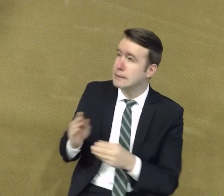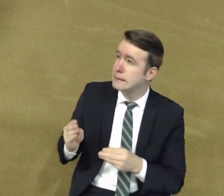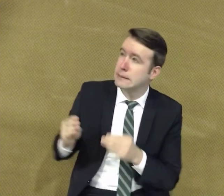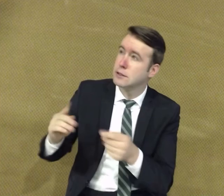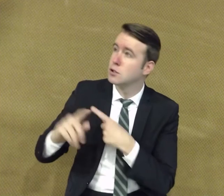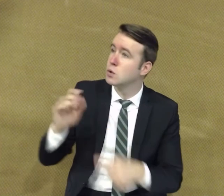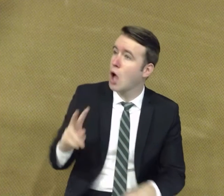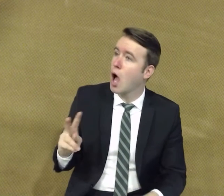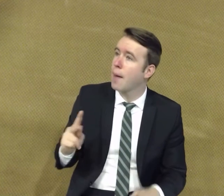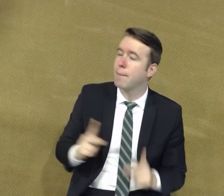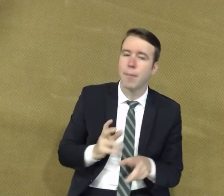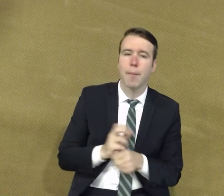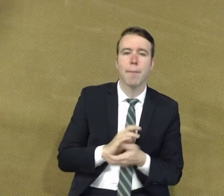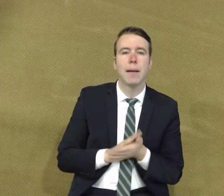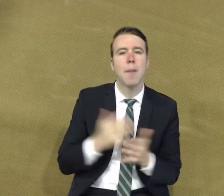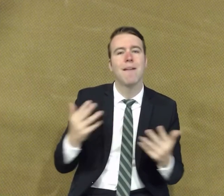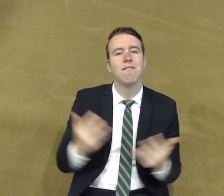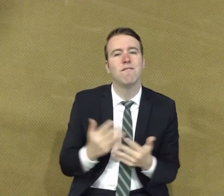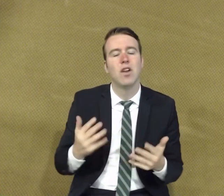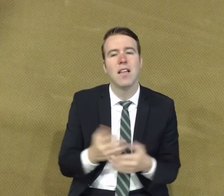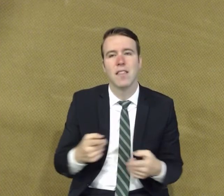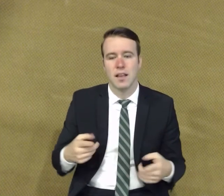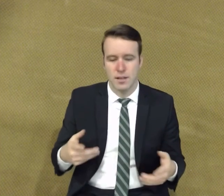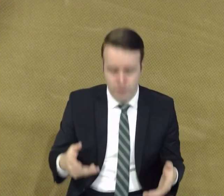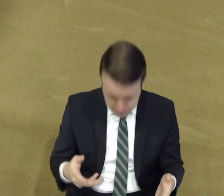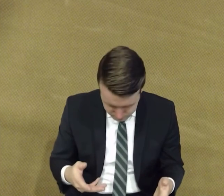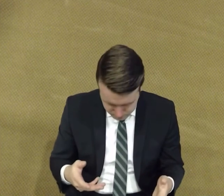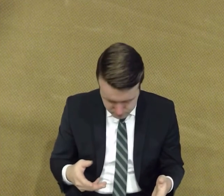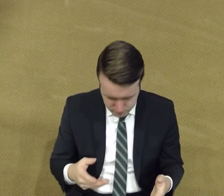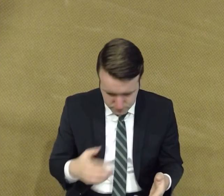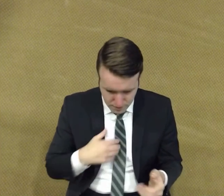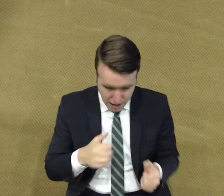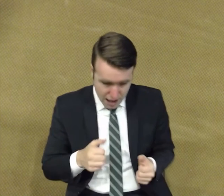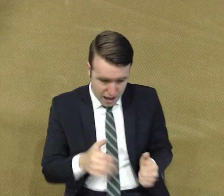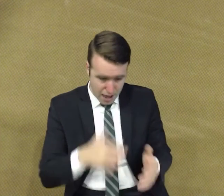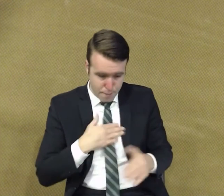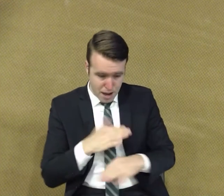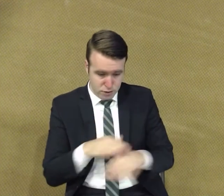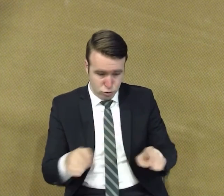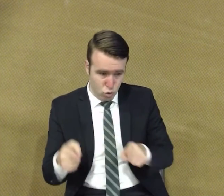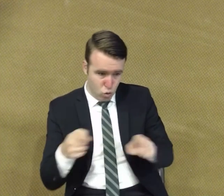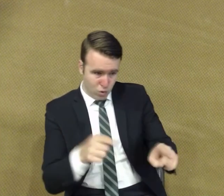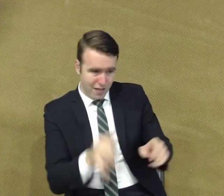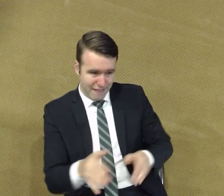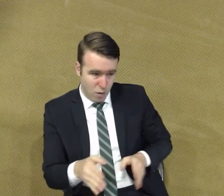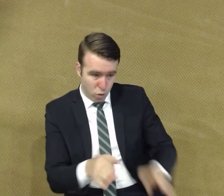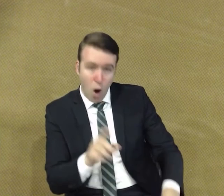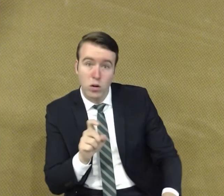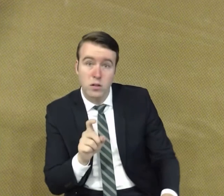God. They come to a crossroads. Do I want to allow my children to go down that road?